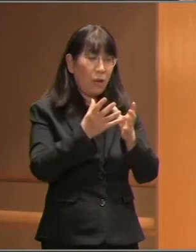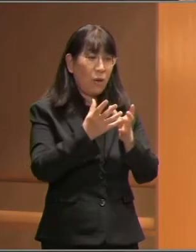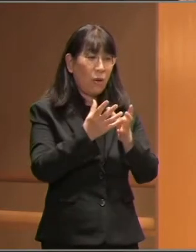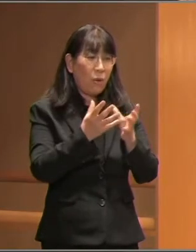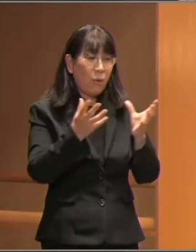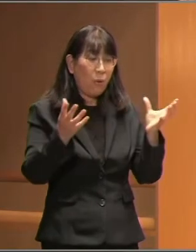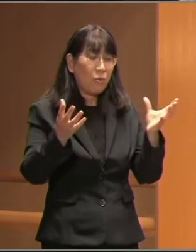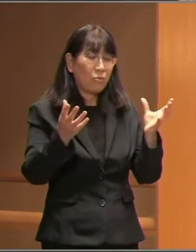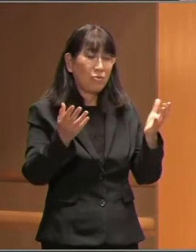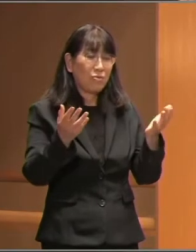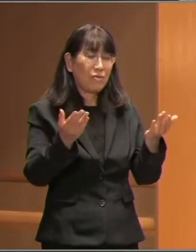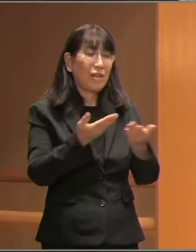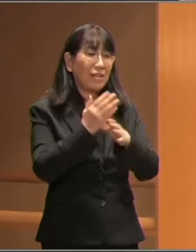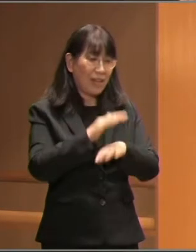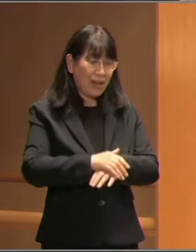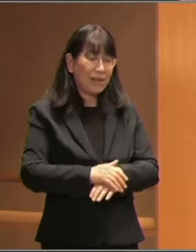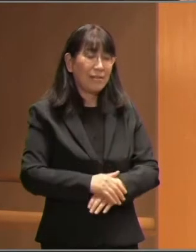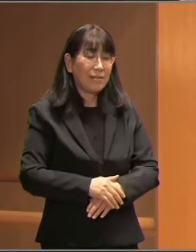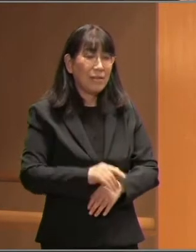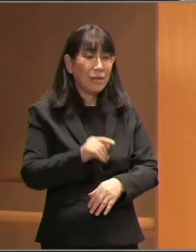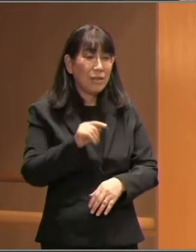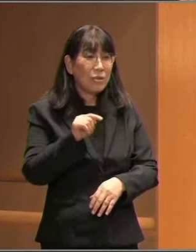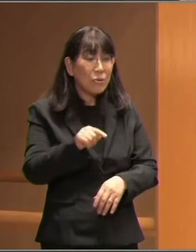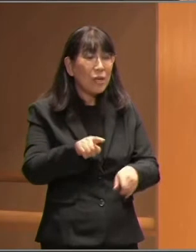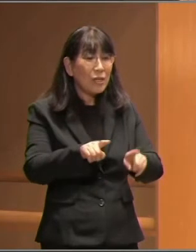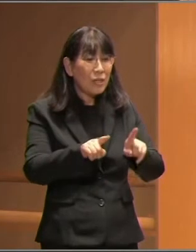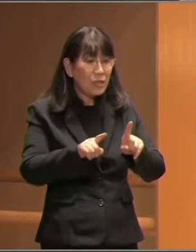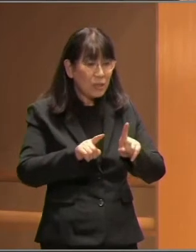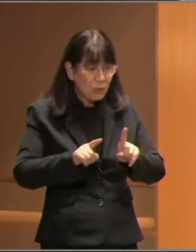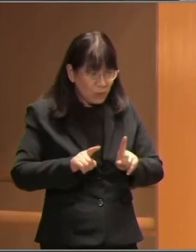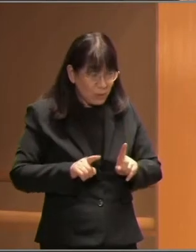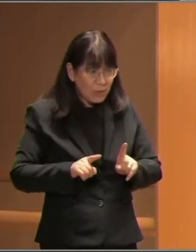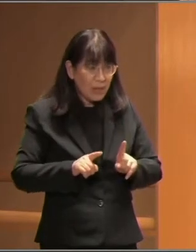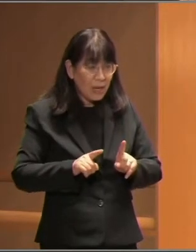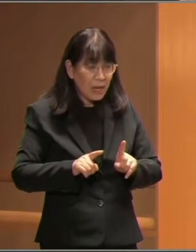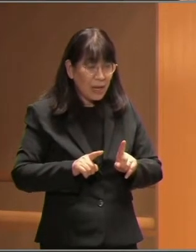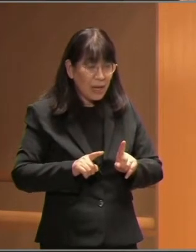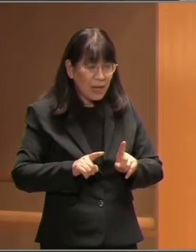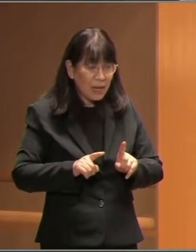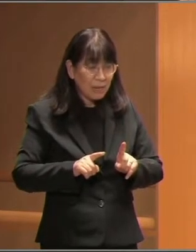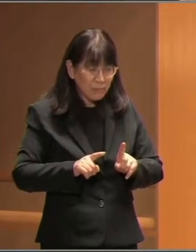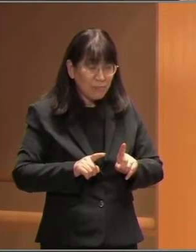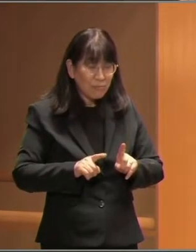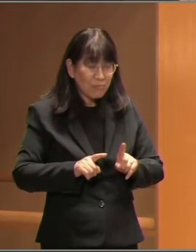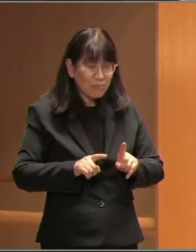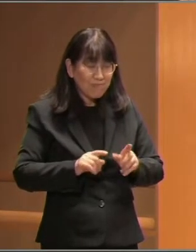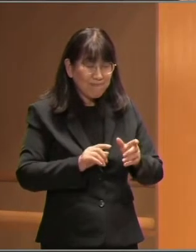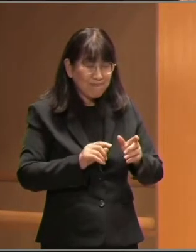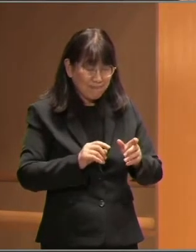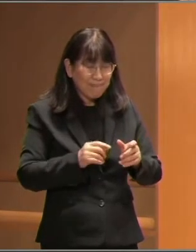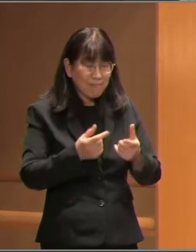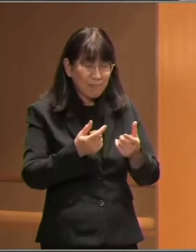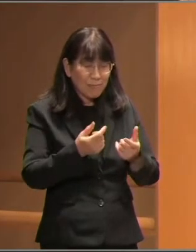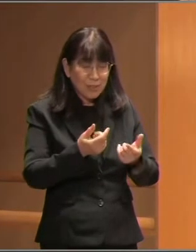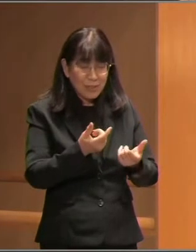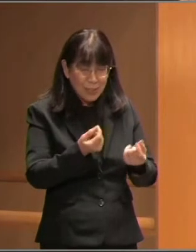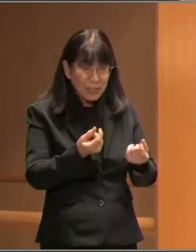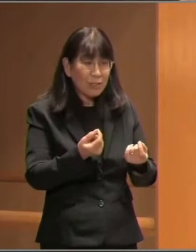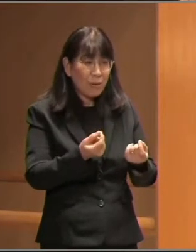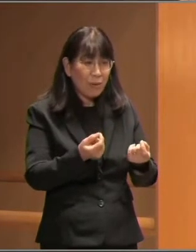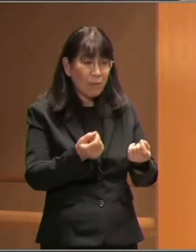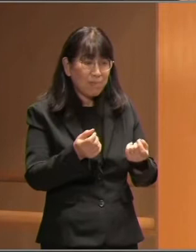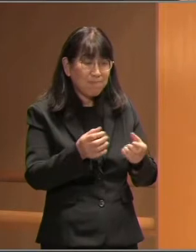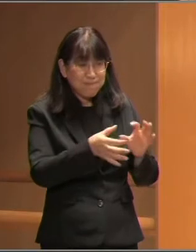and that's why there are so many Toyota Group companies in this project. But thanks to that,